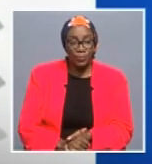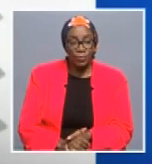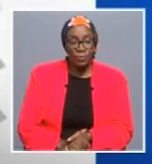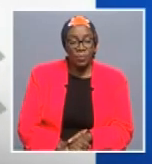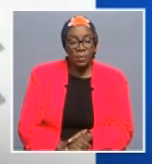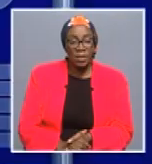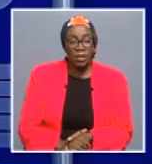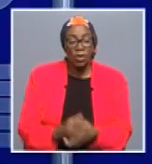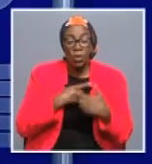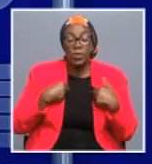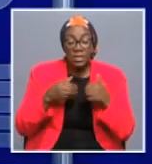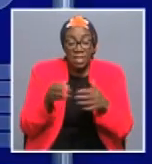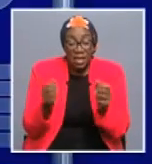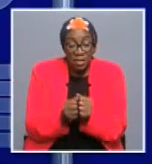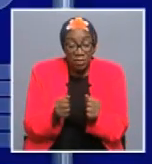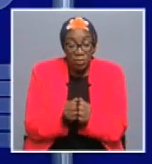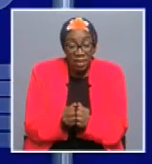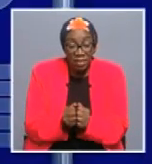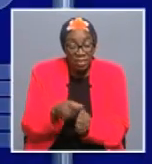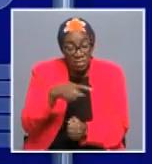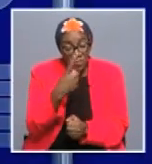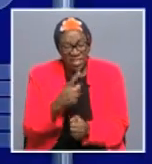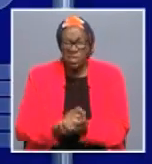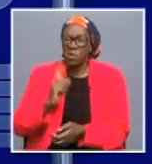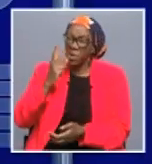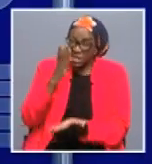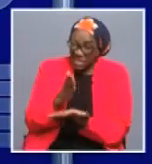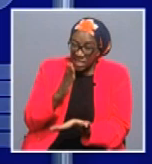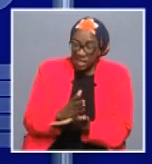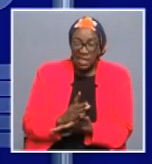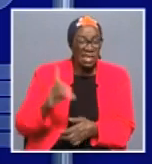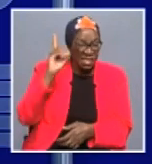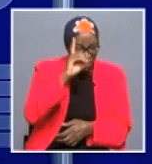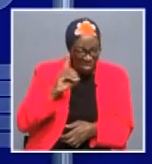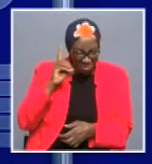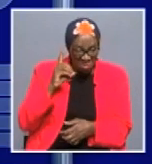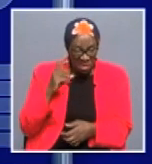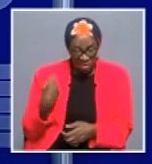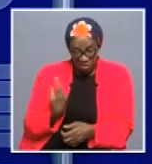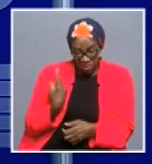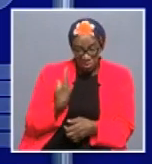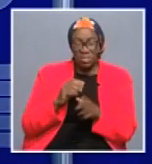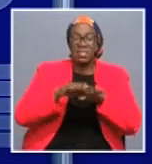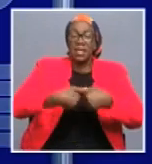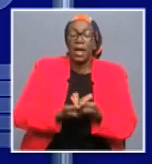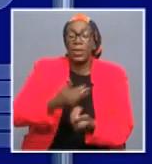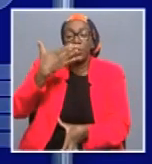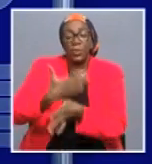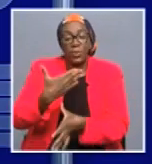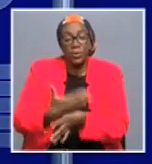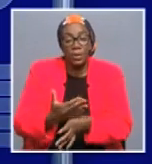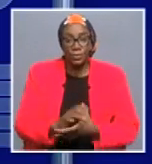John, perhaps let's start with the basics here. What exactly is diplomatic immunity and how does it apply in this